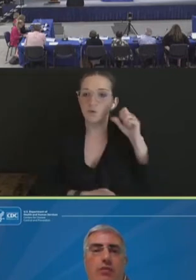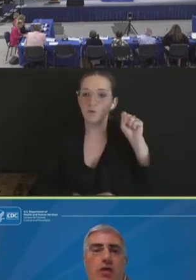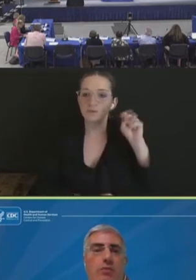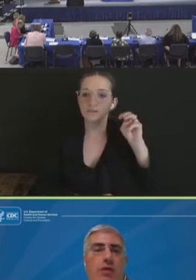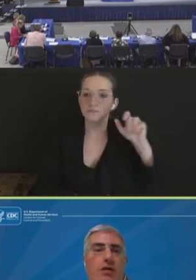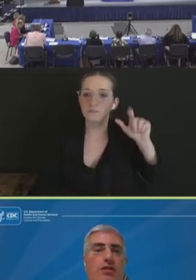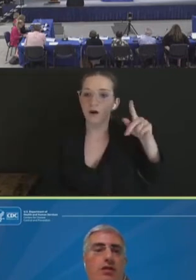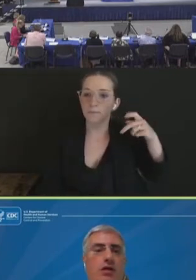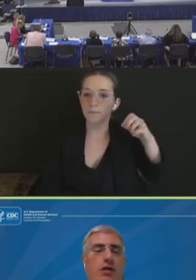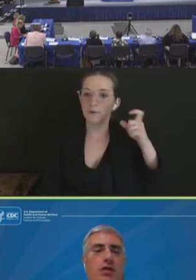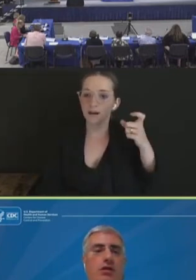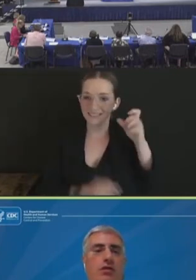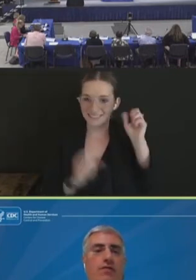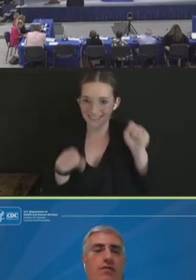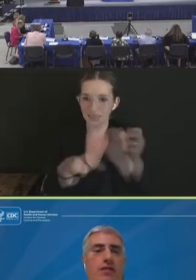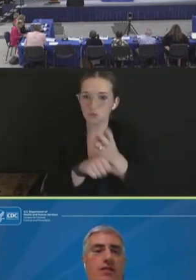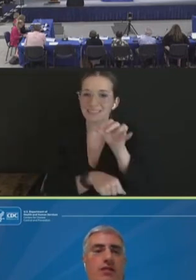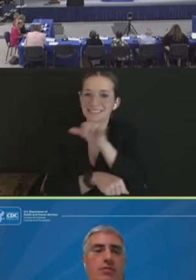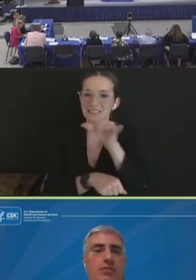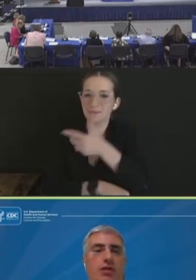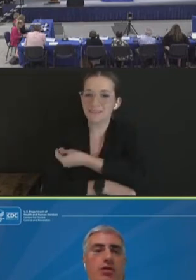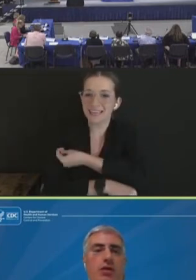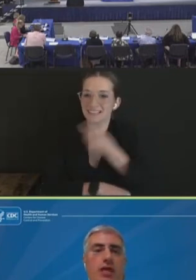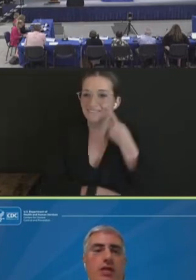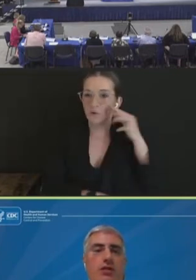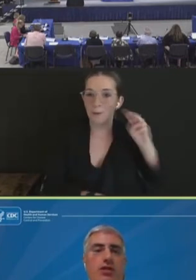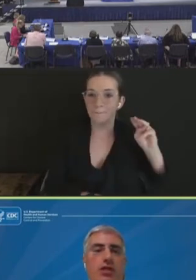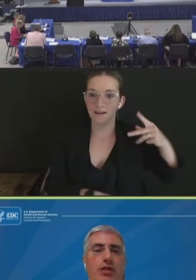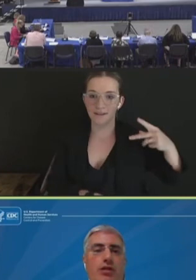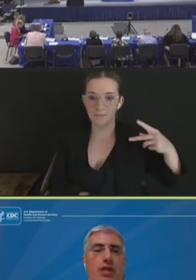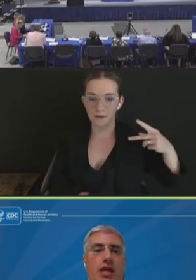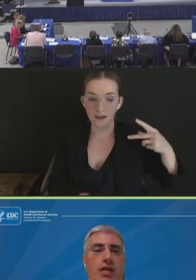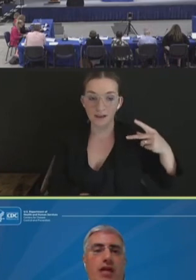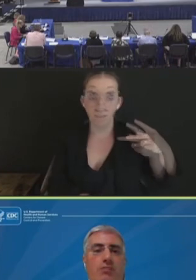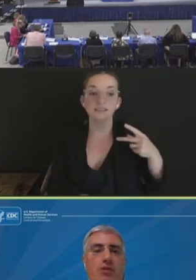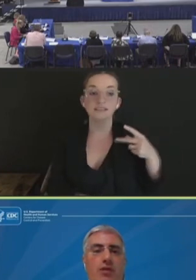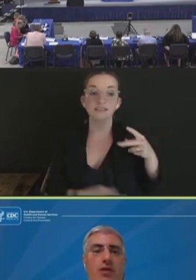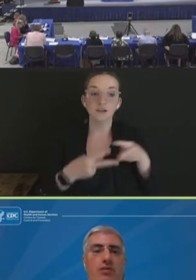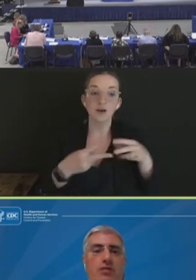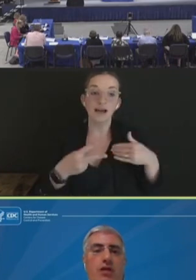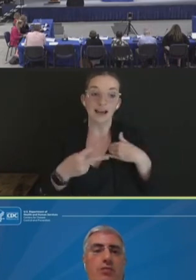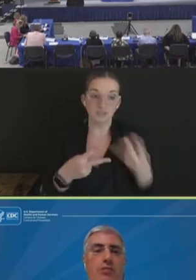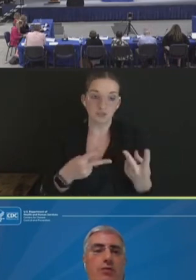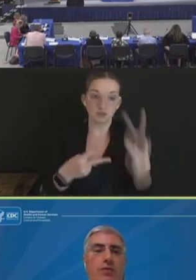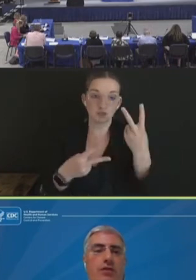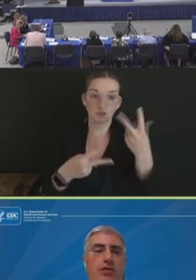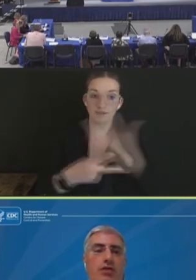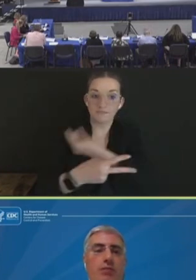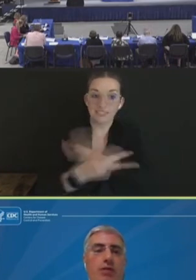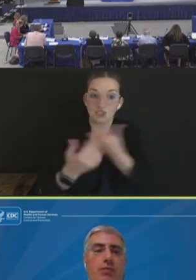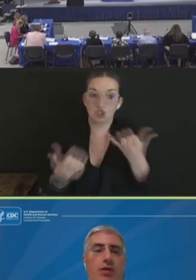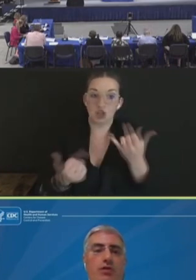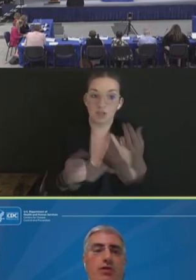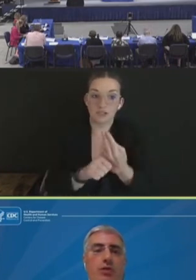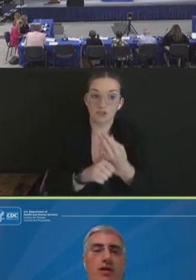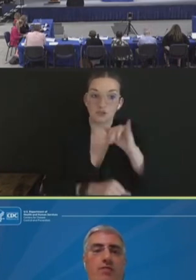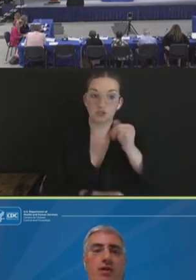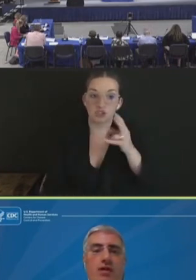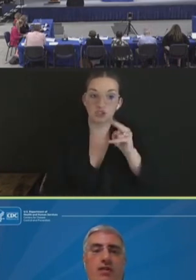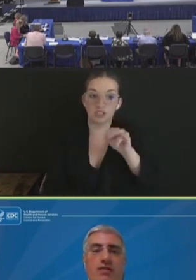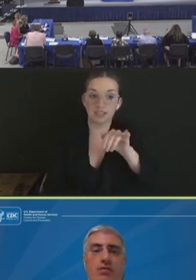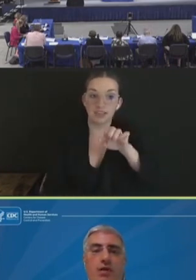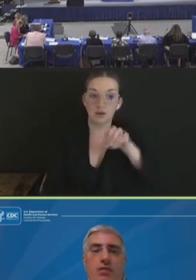including monkeypox. The current vaccines that are being utilized are Jynneos and ACAM2000, and with respect to treatment, we also